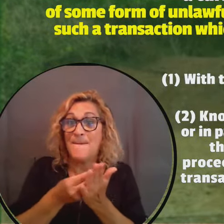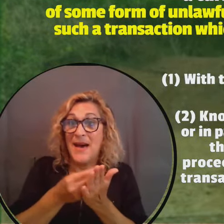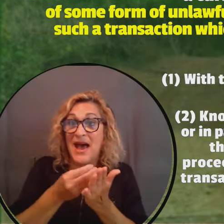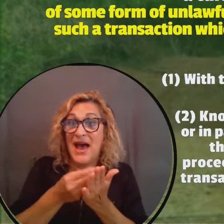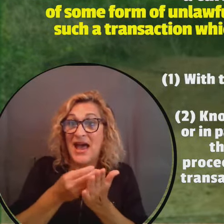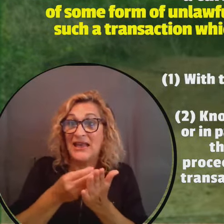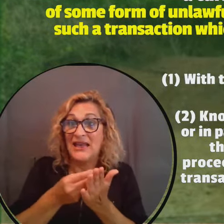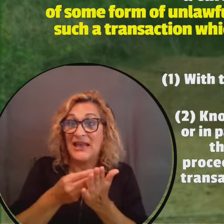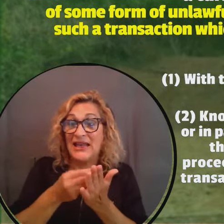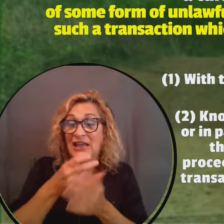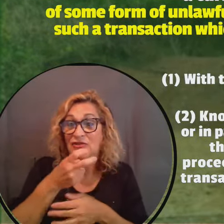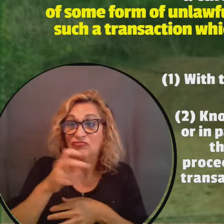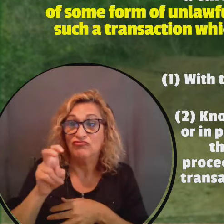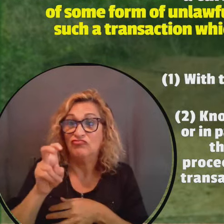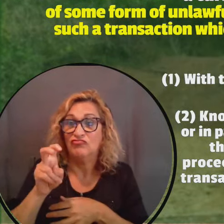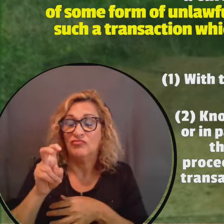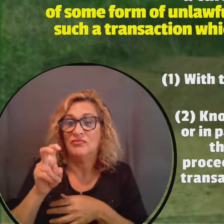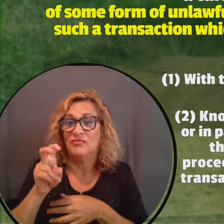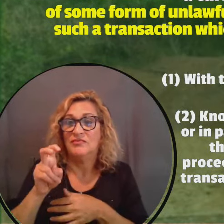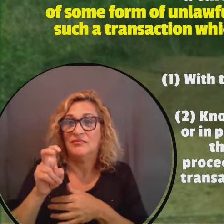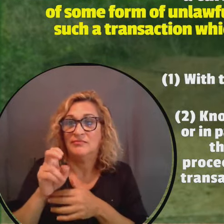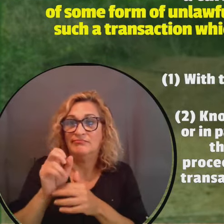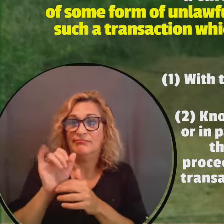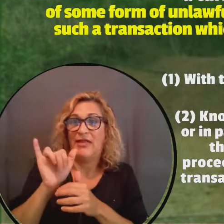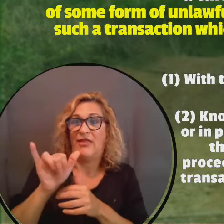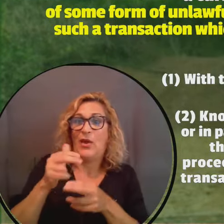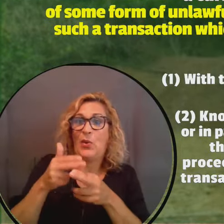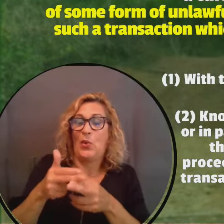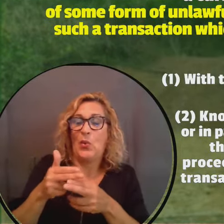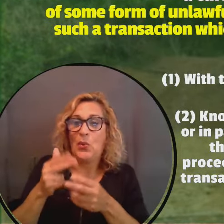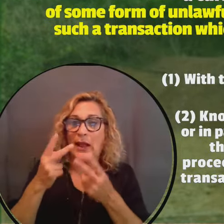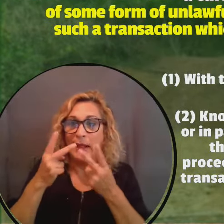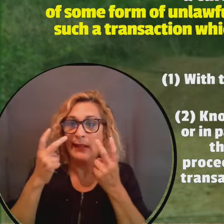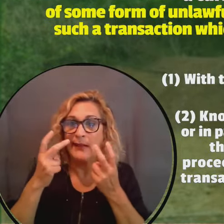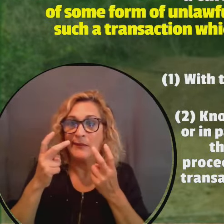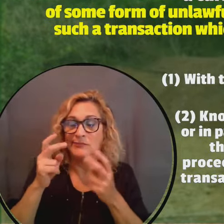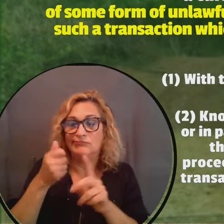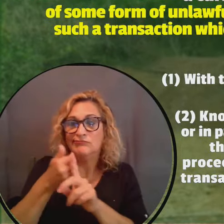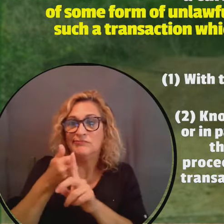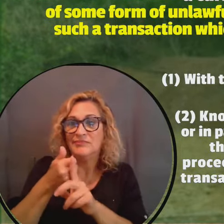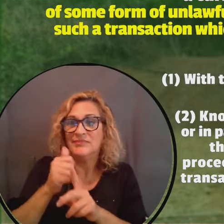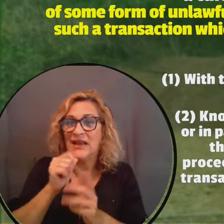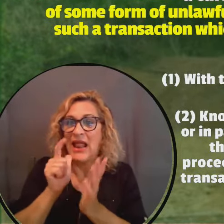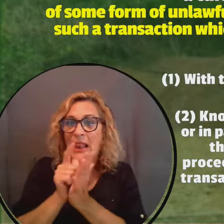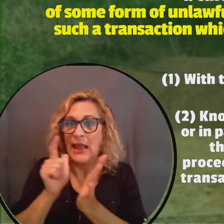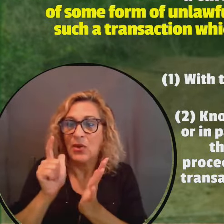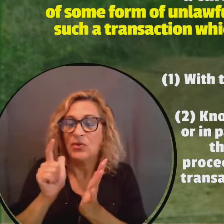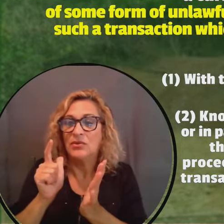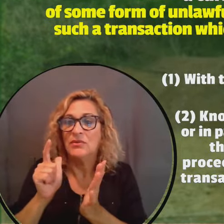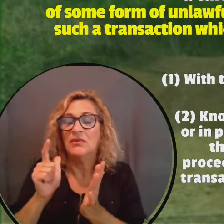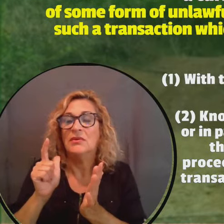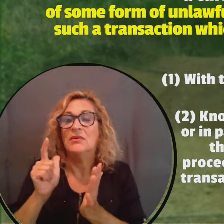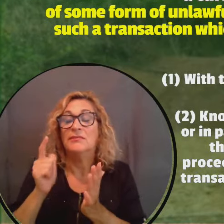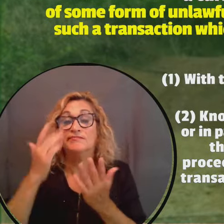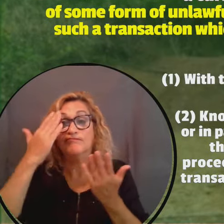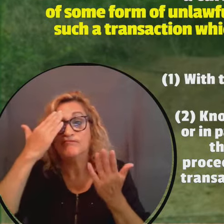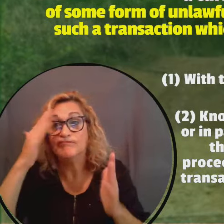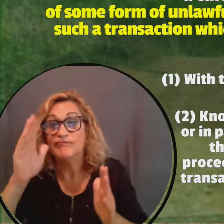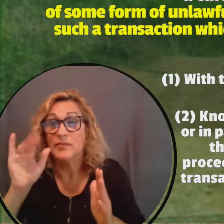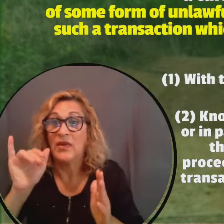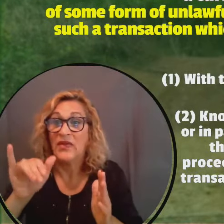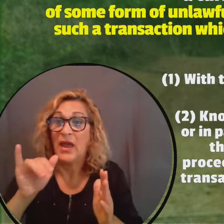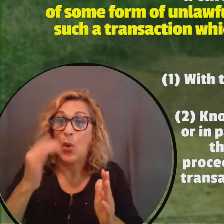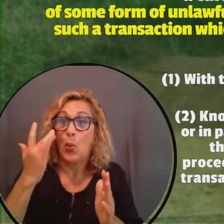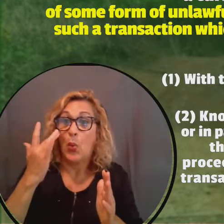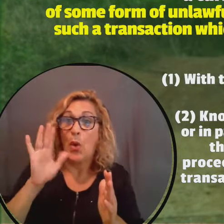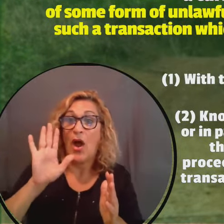don't know what the illegal act is for the Atlanta Solidarity Fund is. It seems maybe that the prosecutor is saying that the initial charity fraud is the